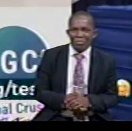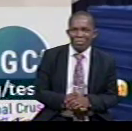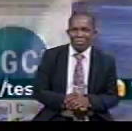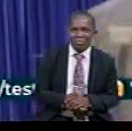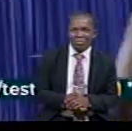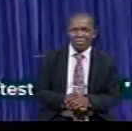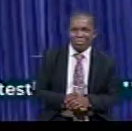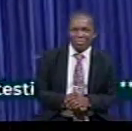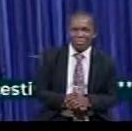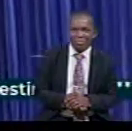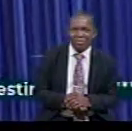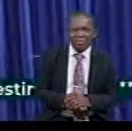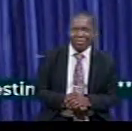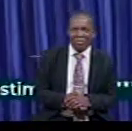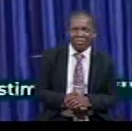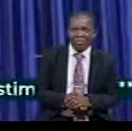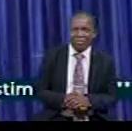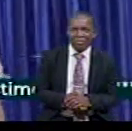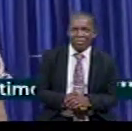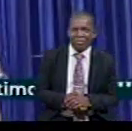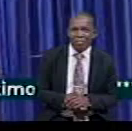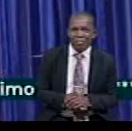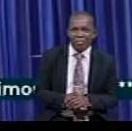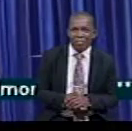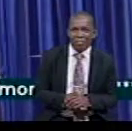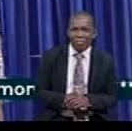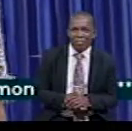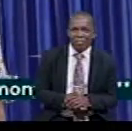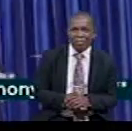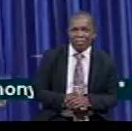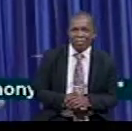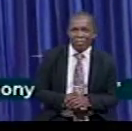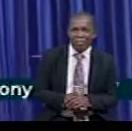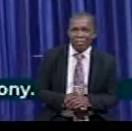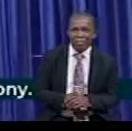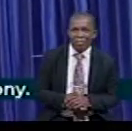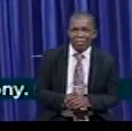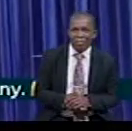Praise the Lord. We'll invite Chumua Doris from Achimota.